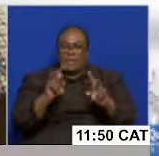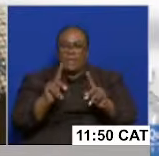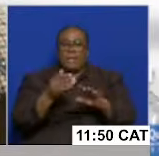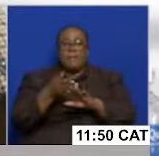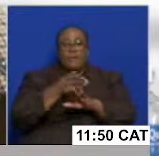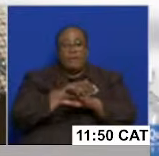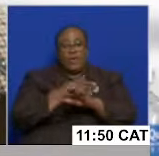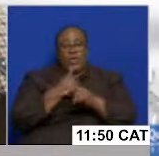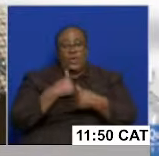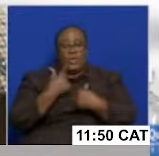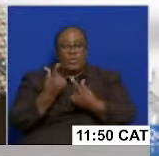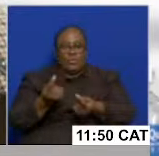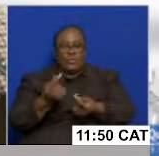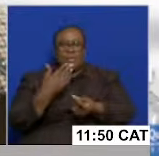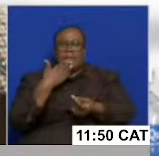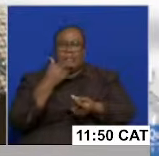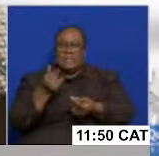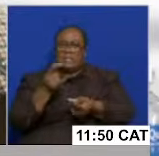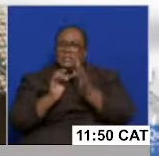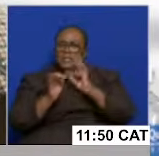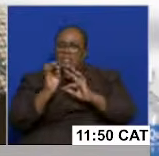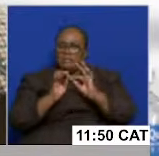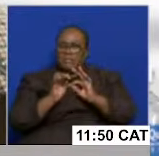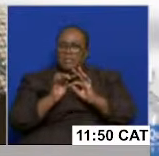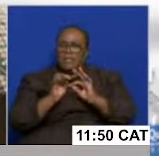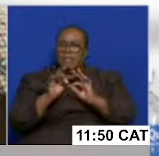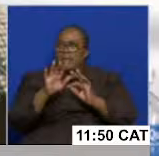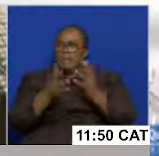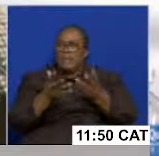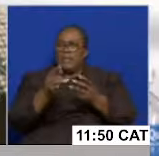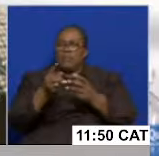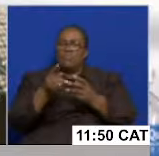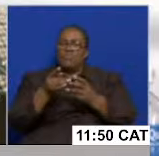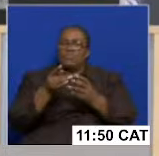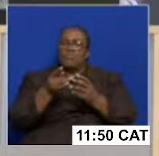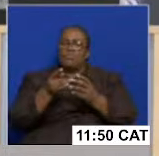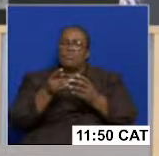just go back to your exhibit bundle, your second file?